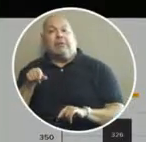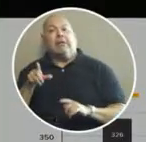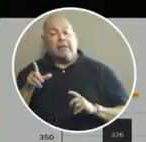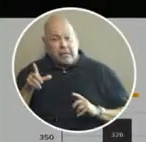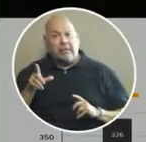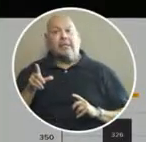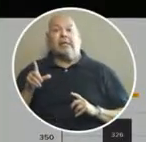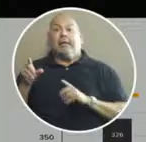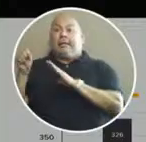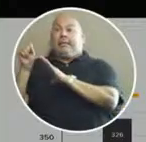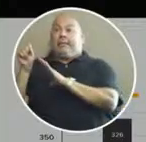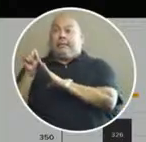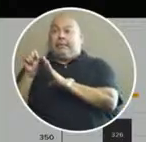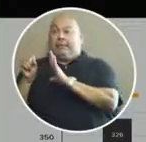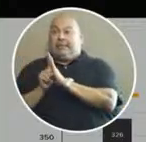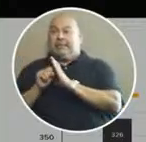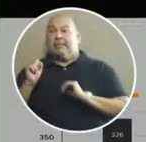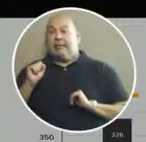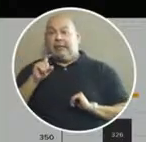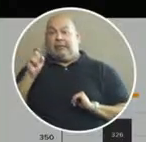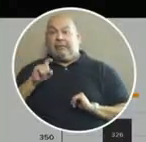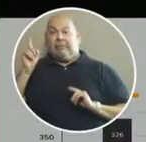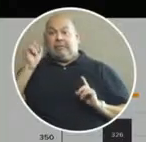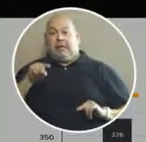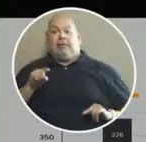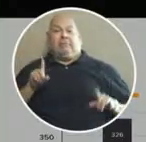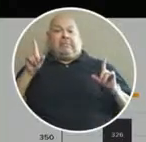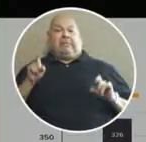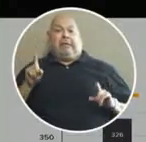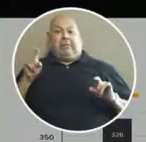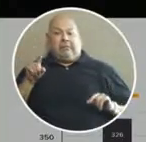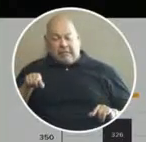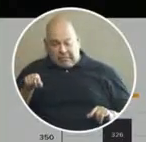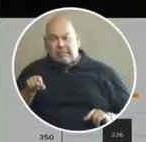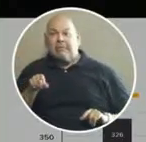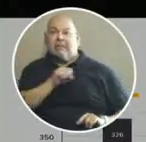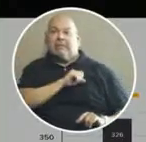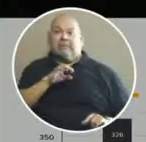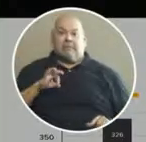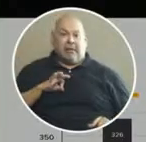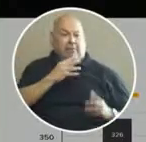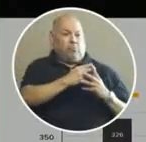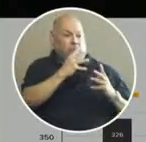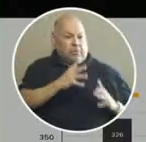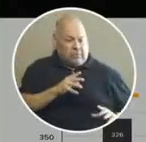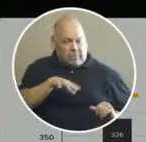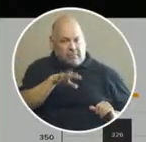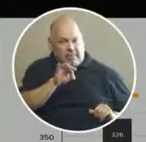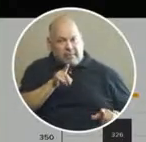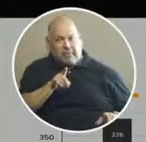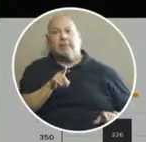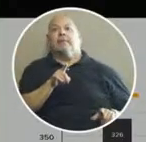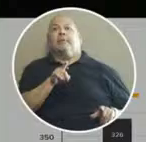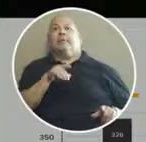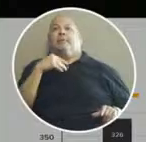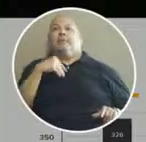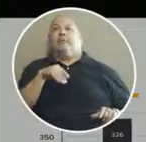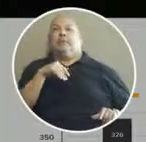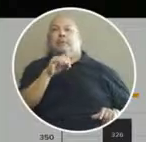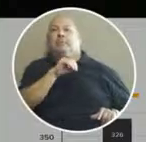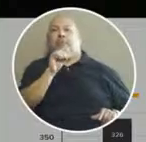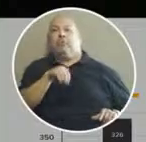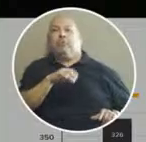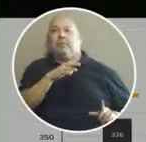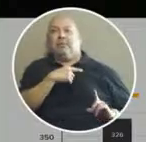was able to come and test their staff and their inmates, and we found a large proportion of those